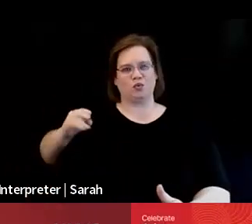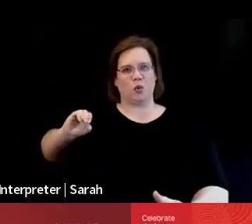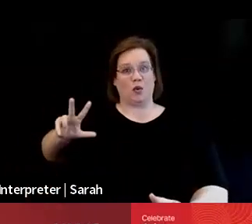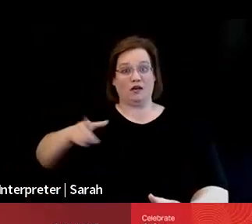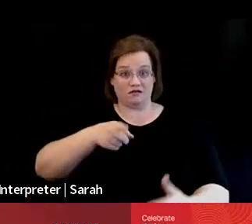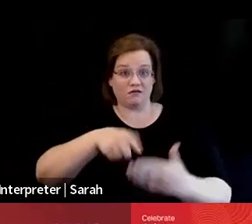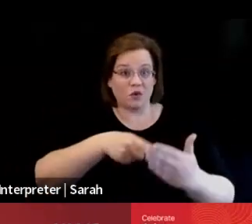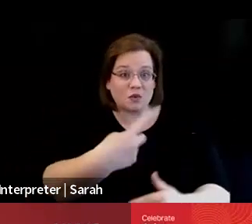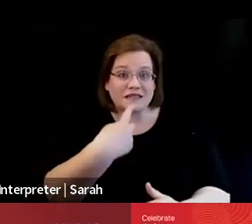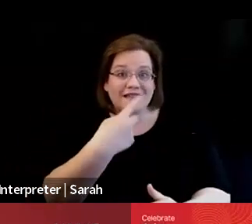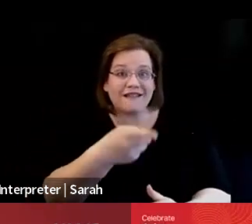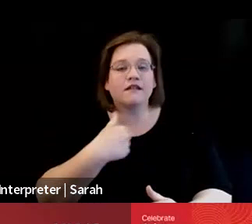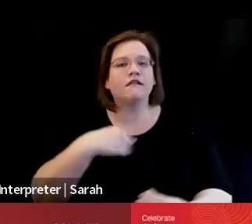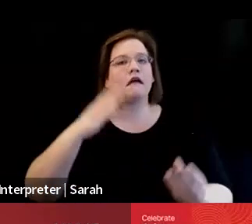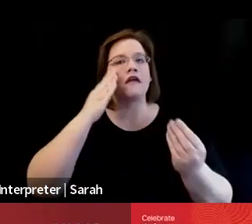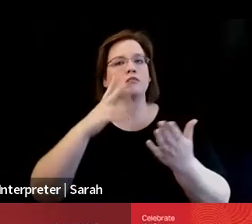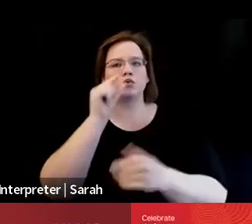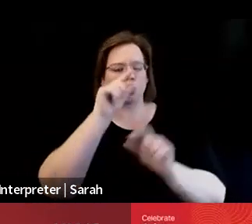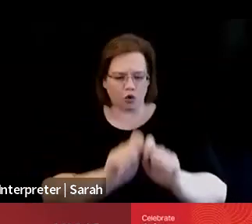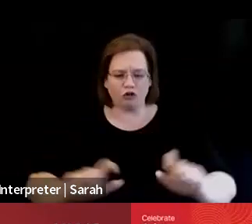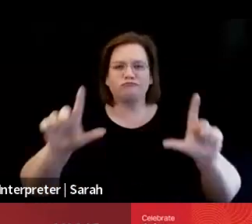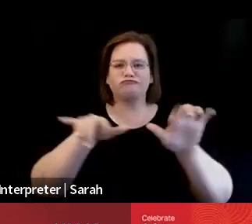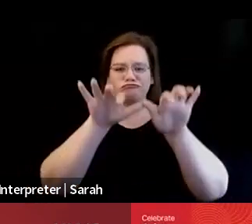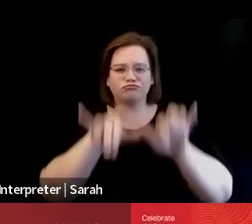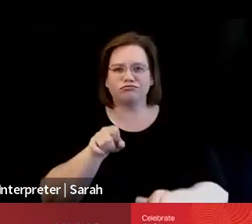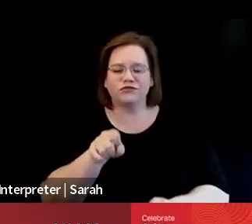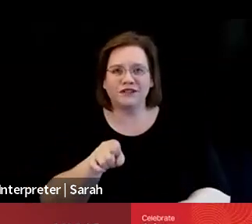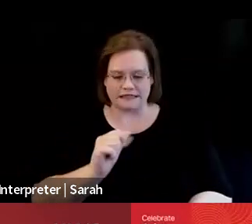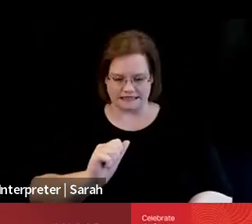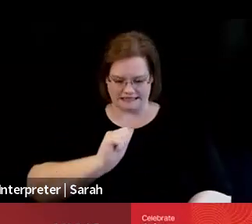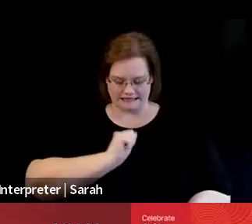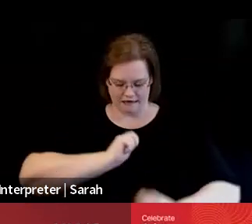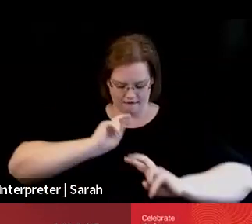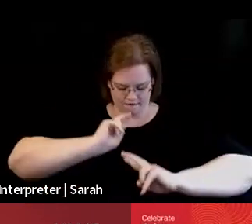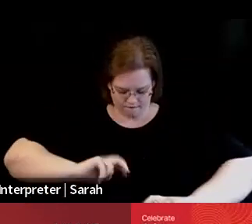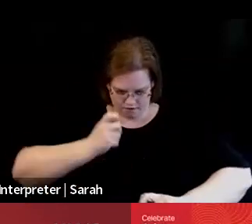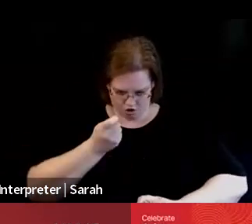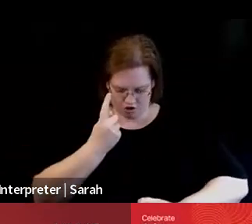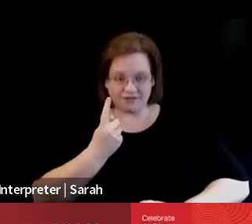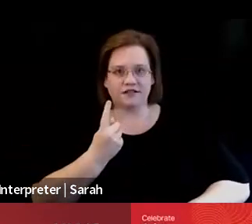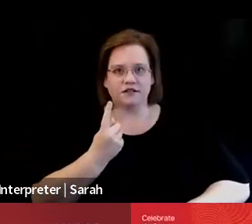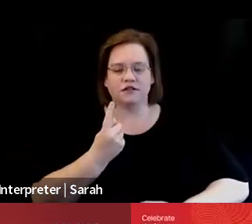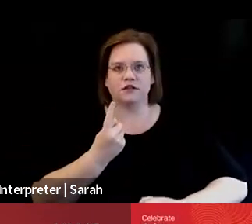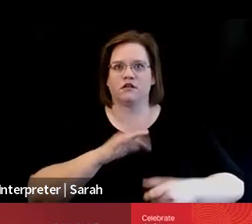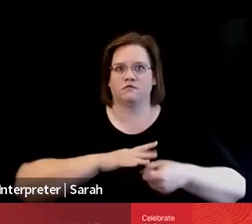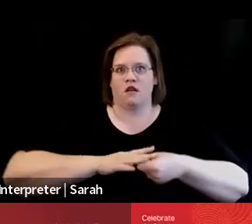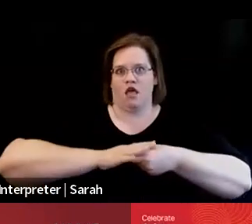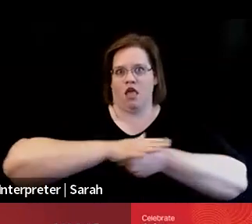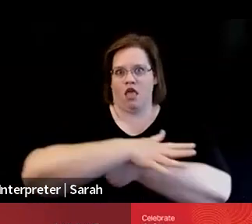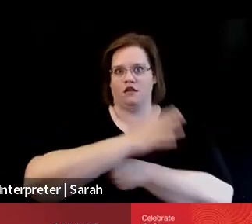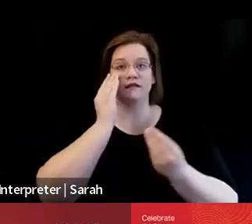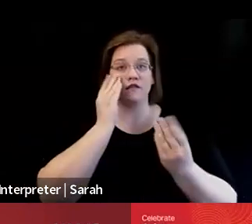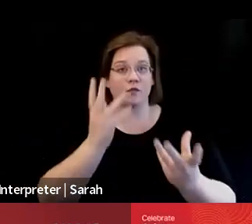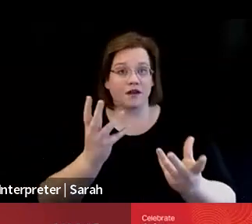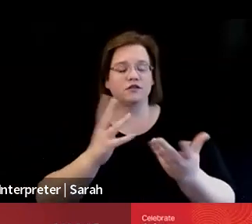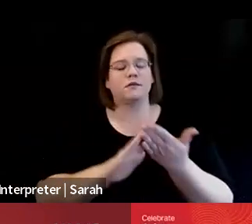you said, information is at our fingertips and we're just overrun with it. There's no shortage of information. So I think all of those things